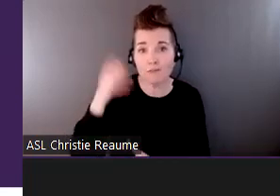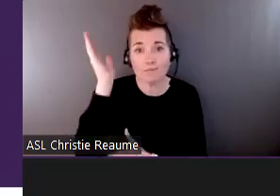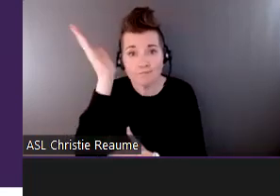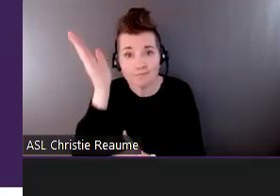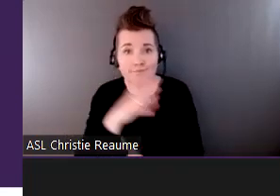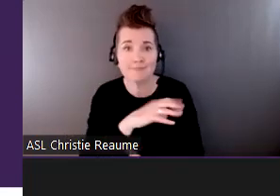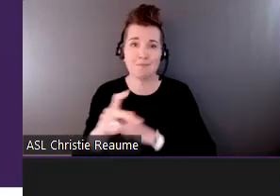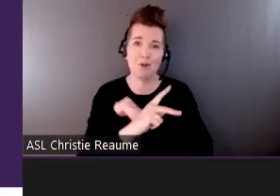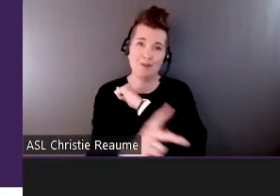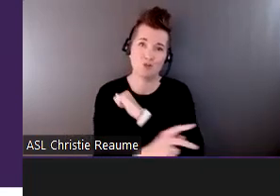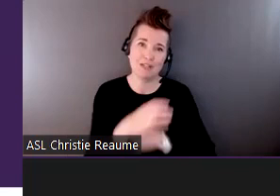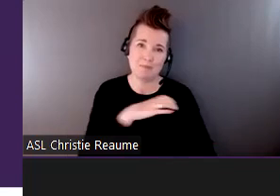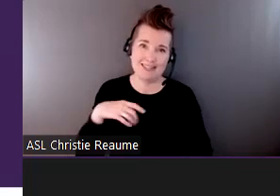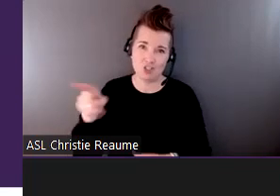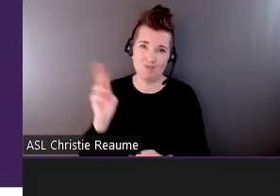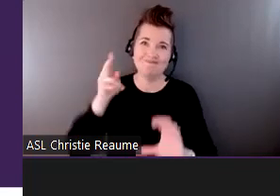welcome Cara